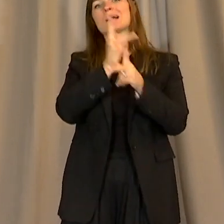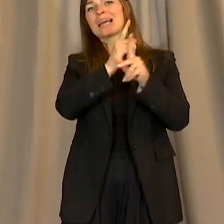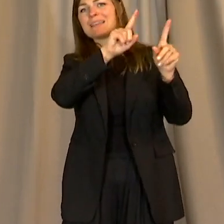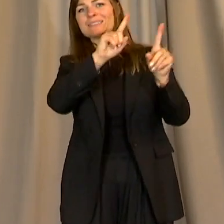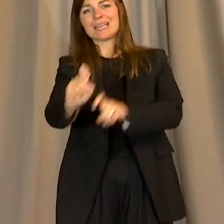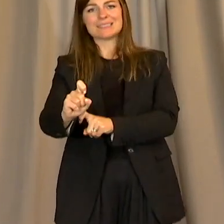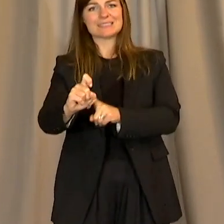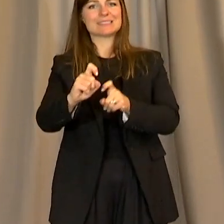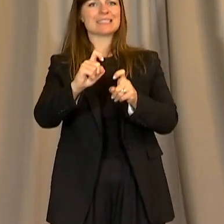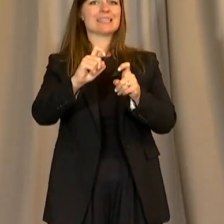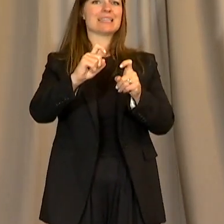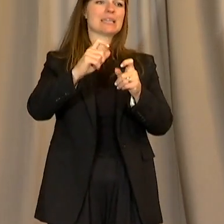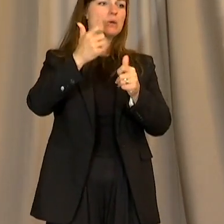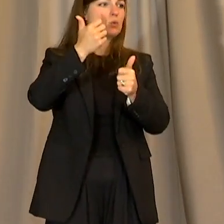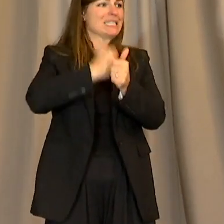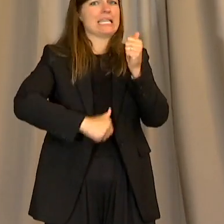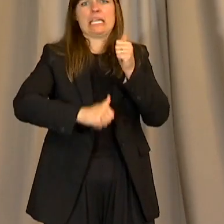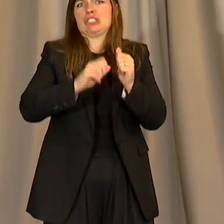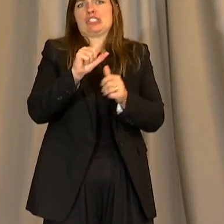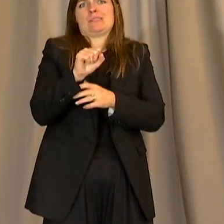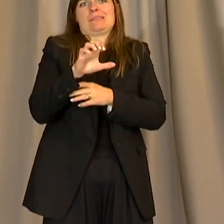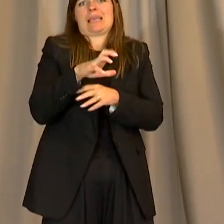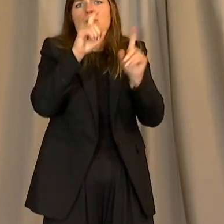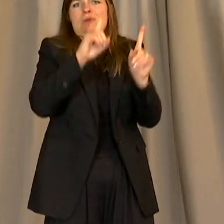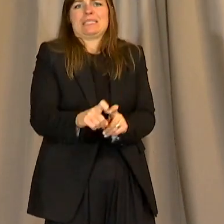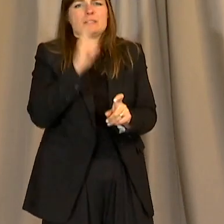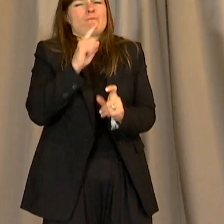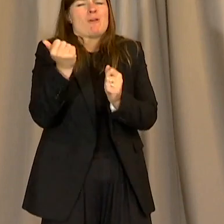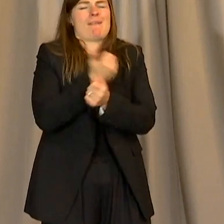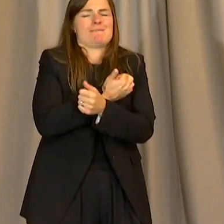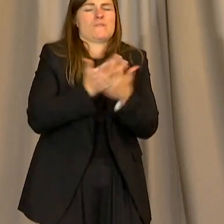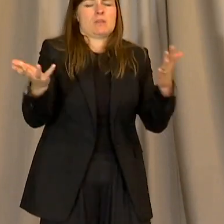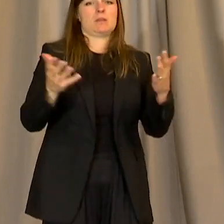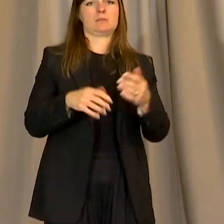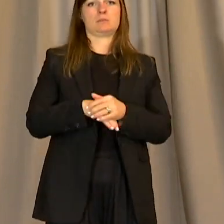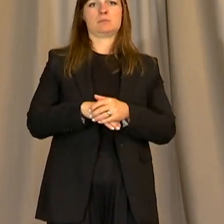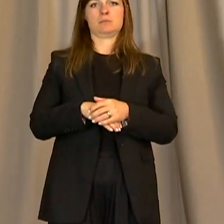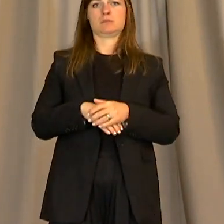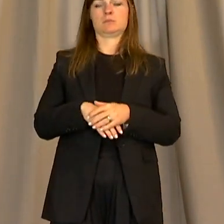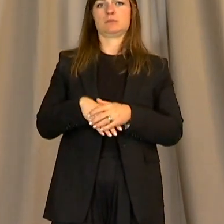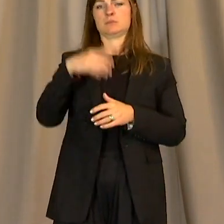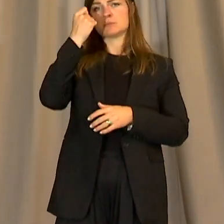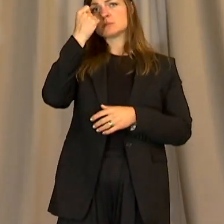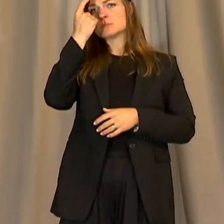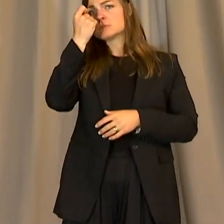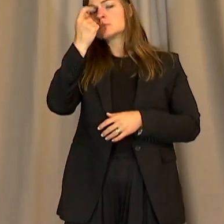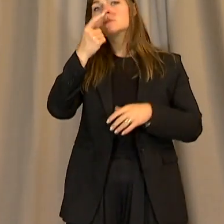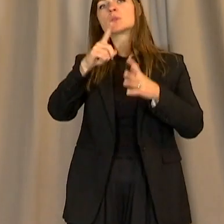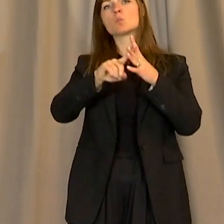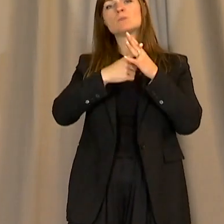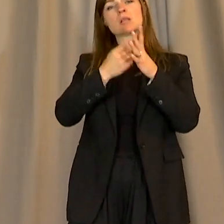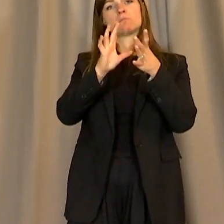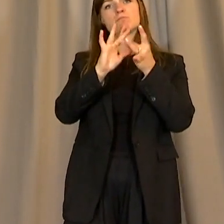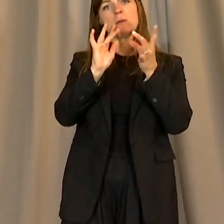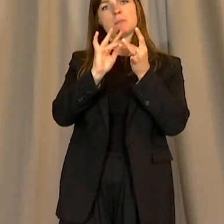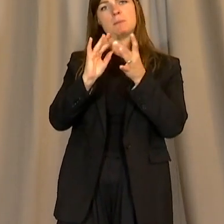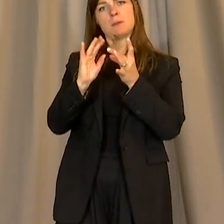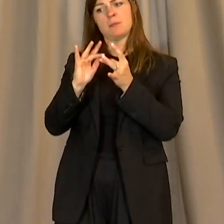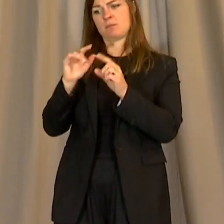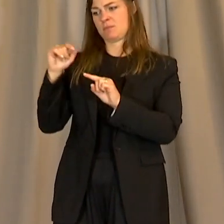need. We test them every second for everything else. But when we start talking about all these